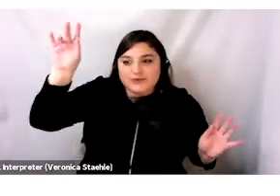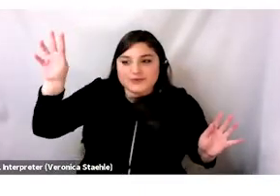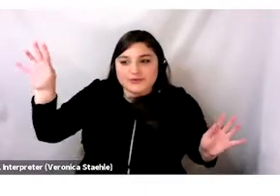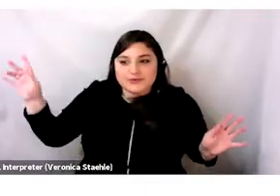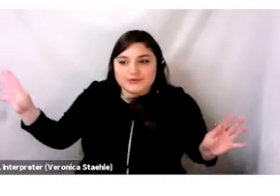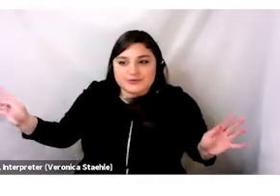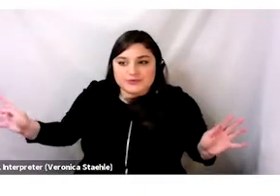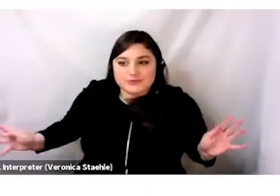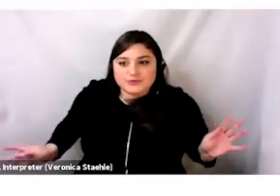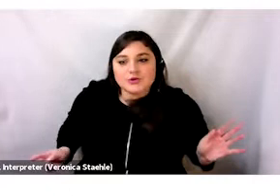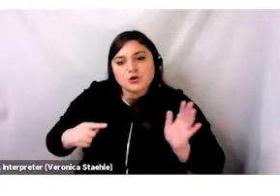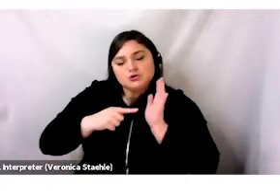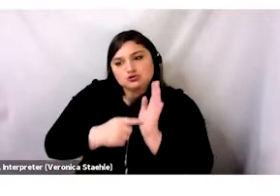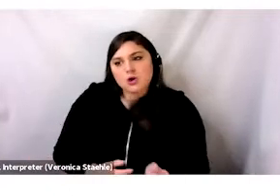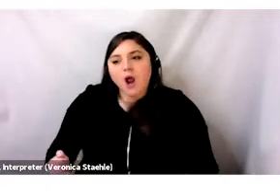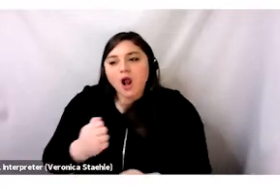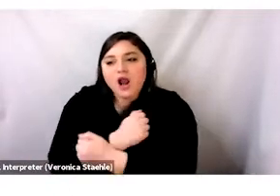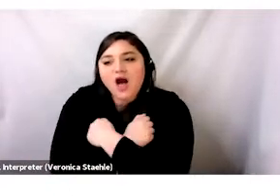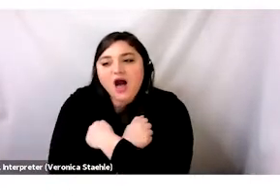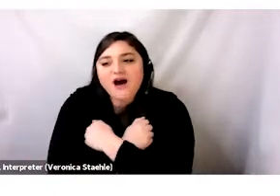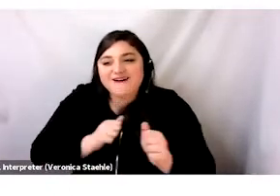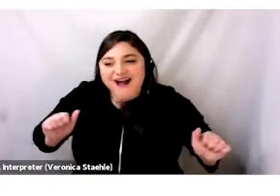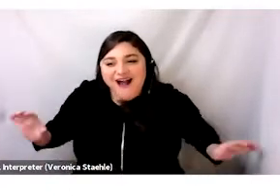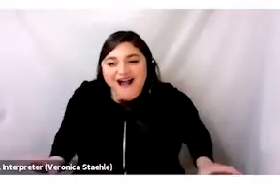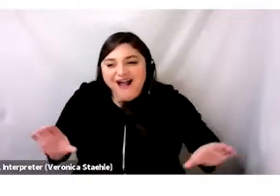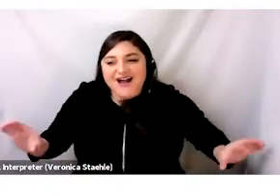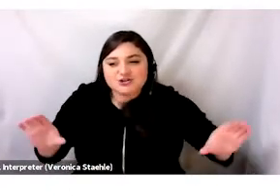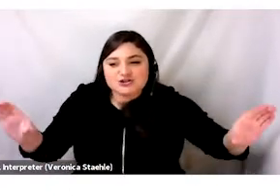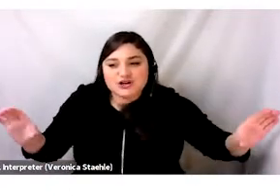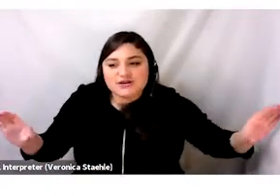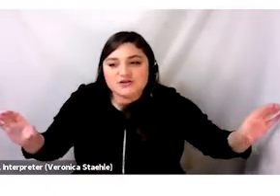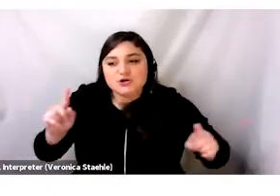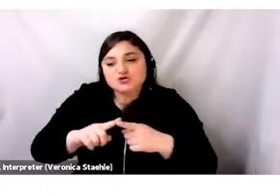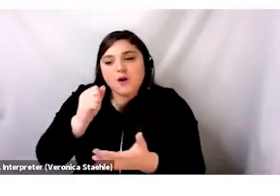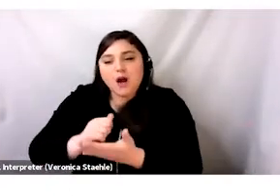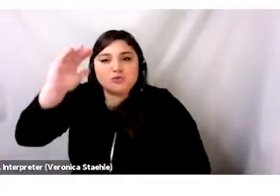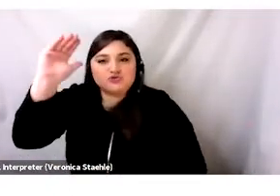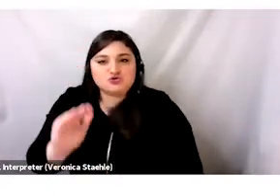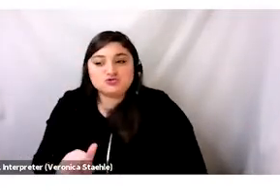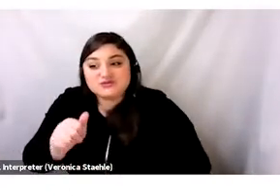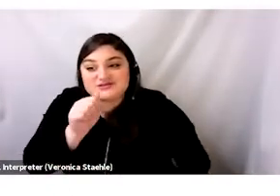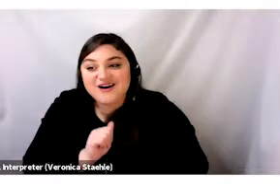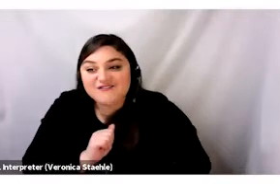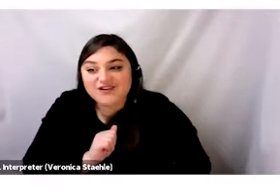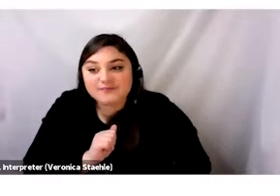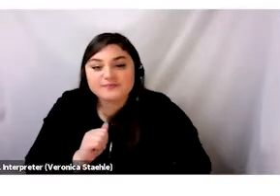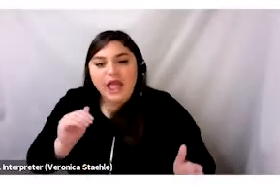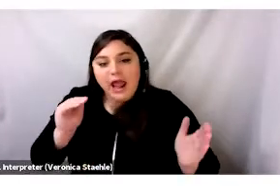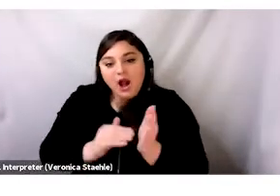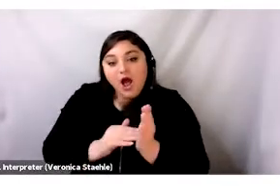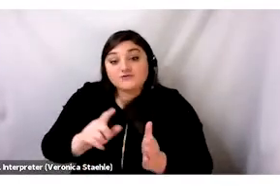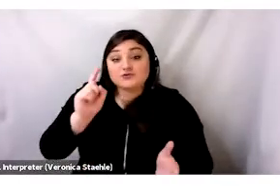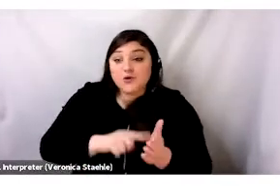suffering. Um, and she, within each of those hands, in many depictions, you'll see an